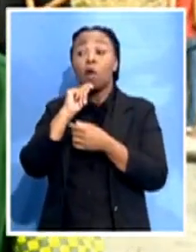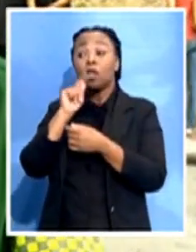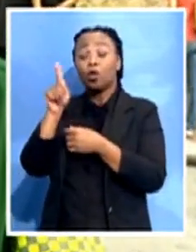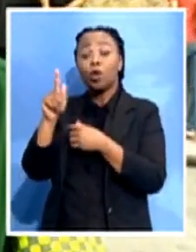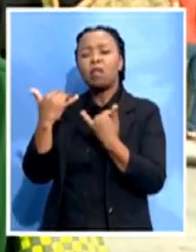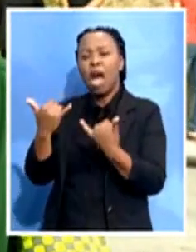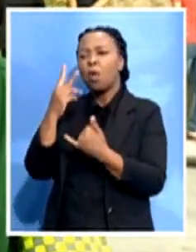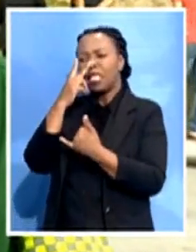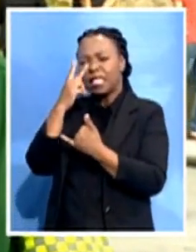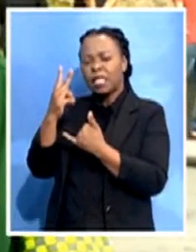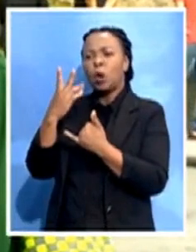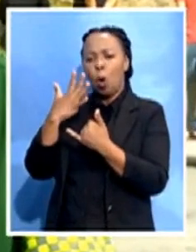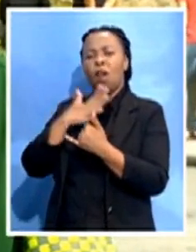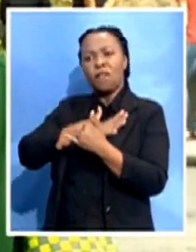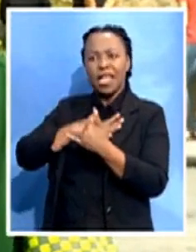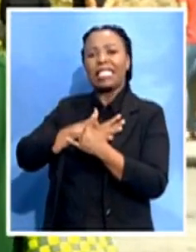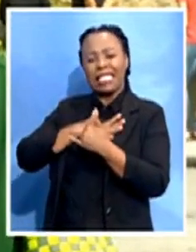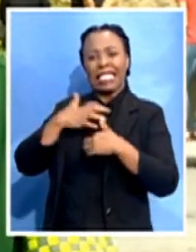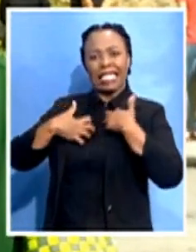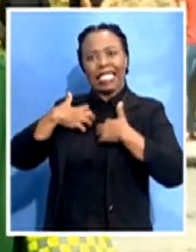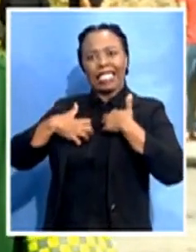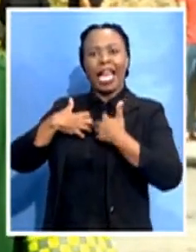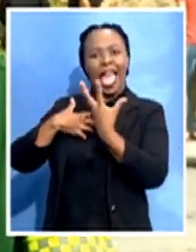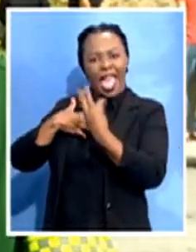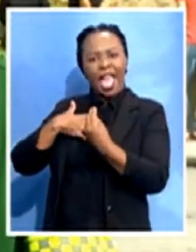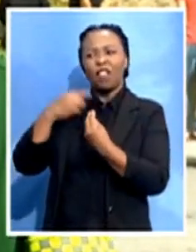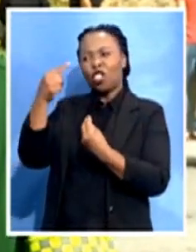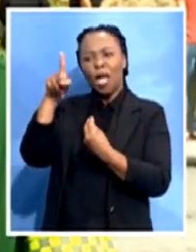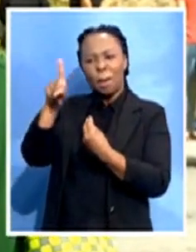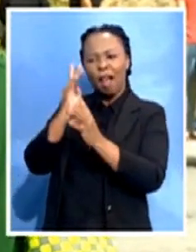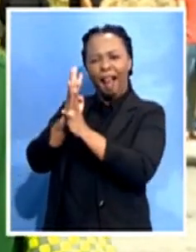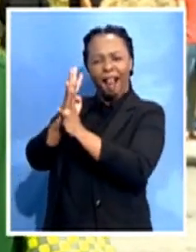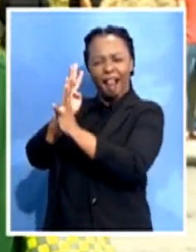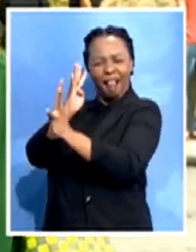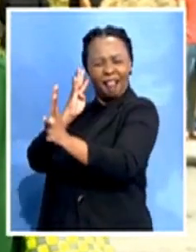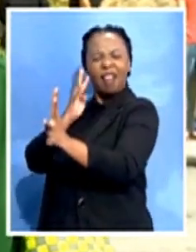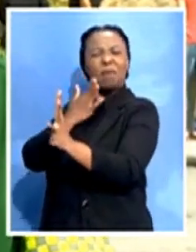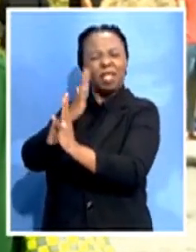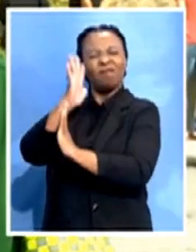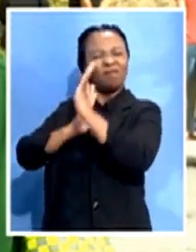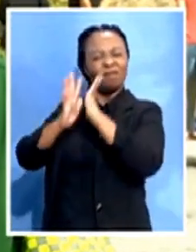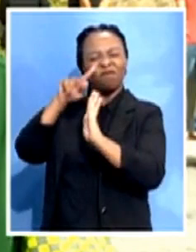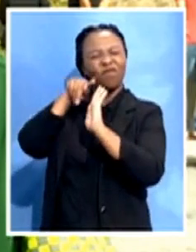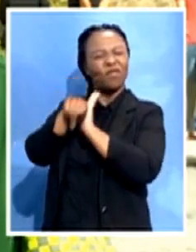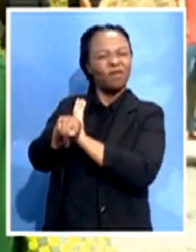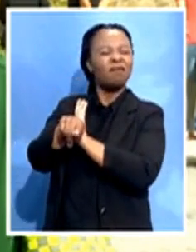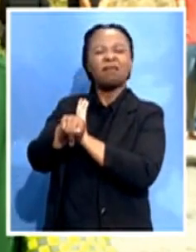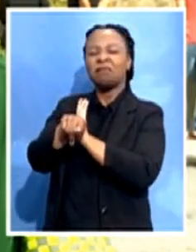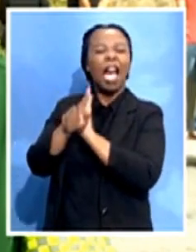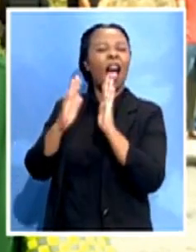here, yes, as private GPs are lining up. Doctor, talk to us a bit about how far since the vaccinations arrived in the